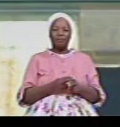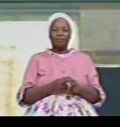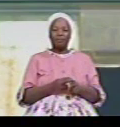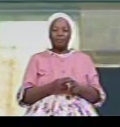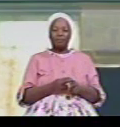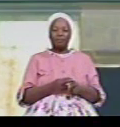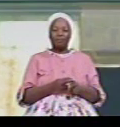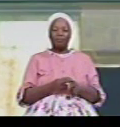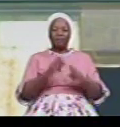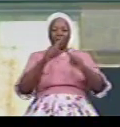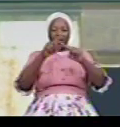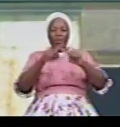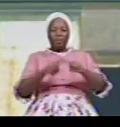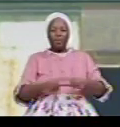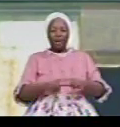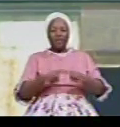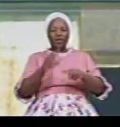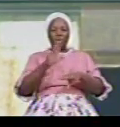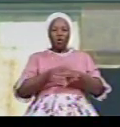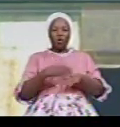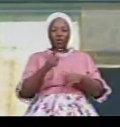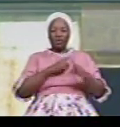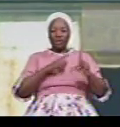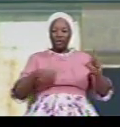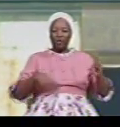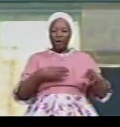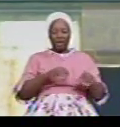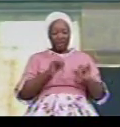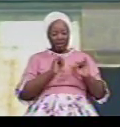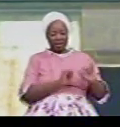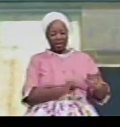Lean on the Lord and stay with the